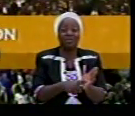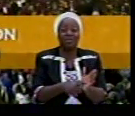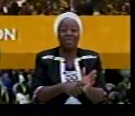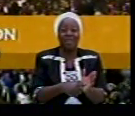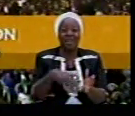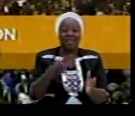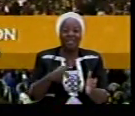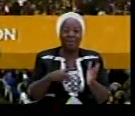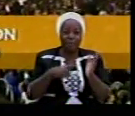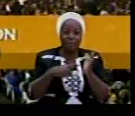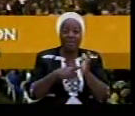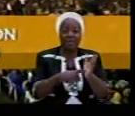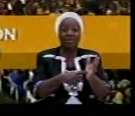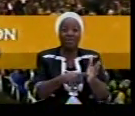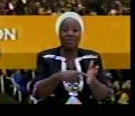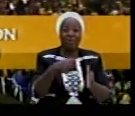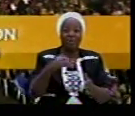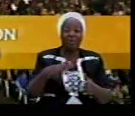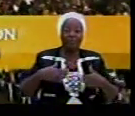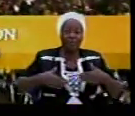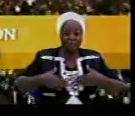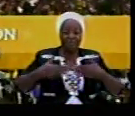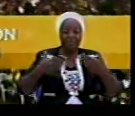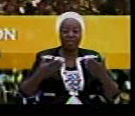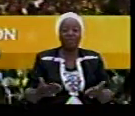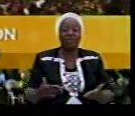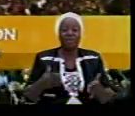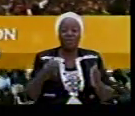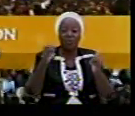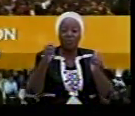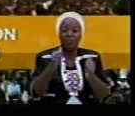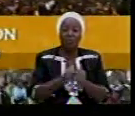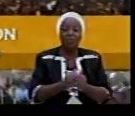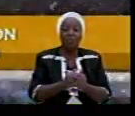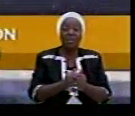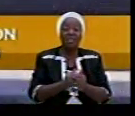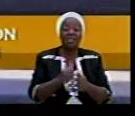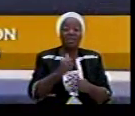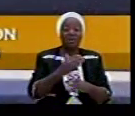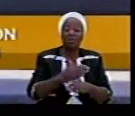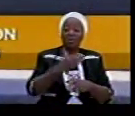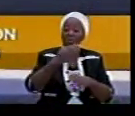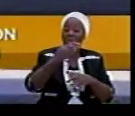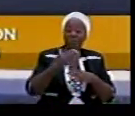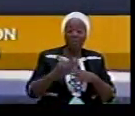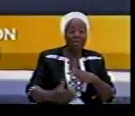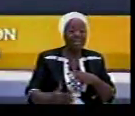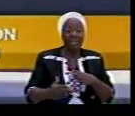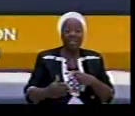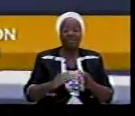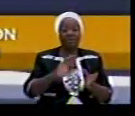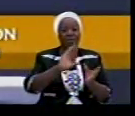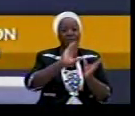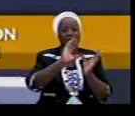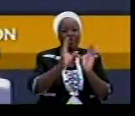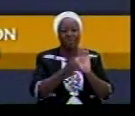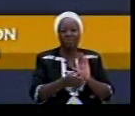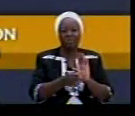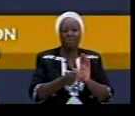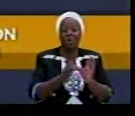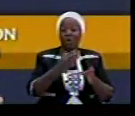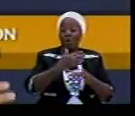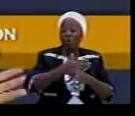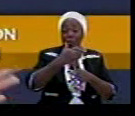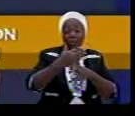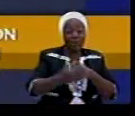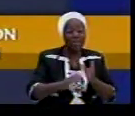with wholesome conversion. Wholesome conversion. If we come back to